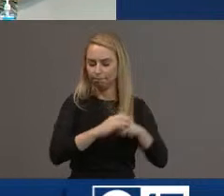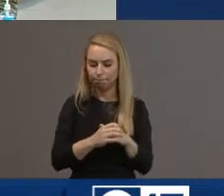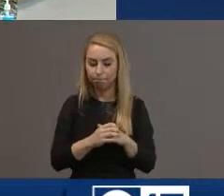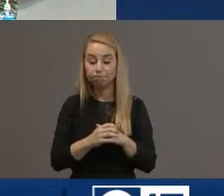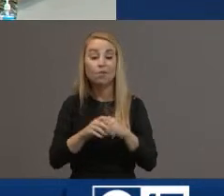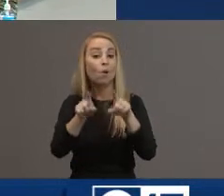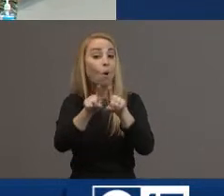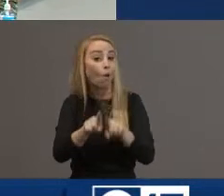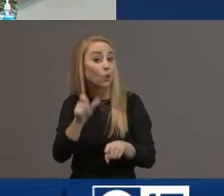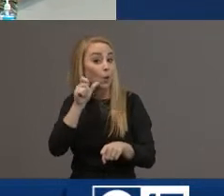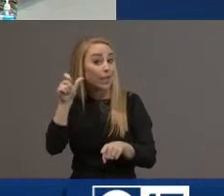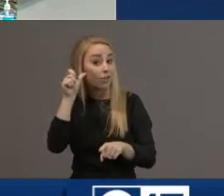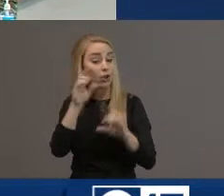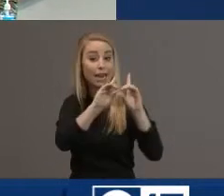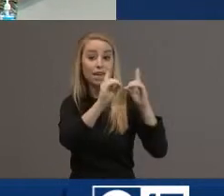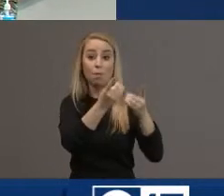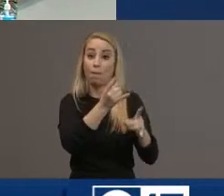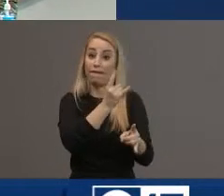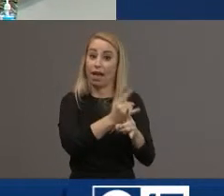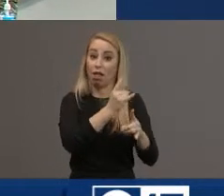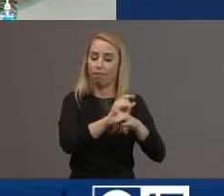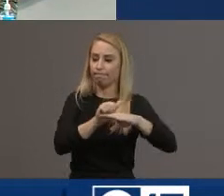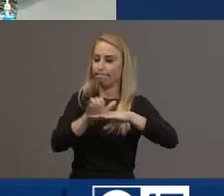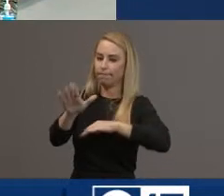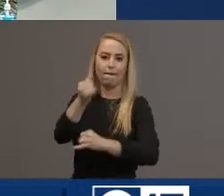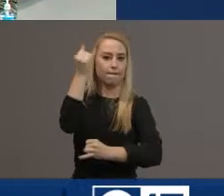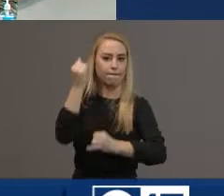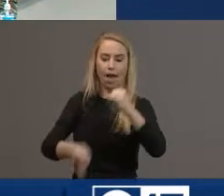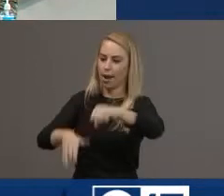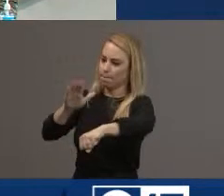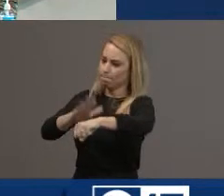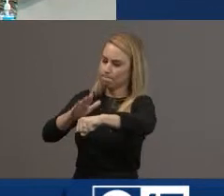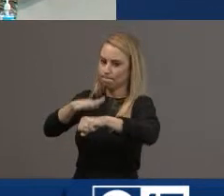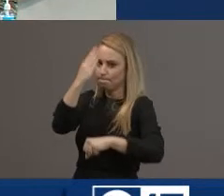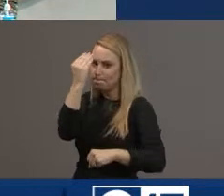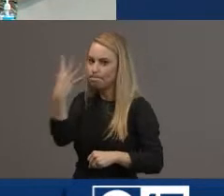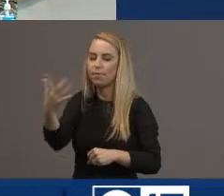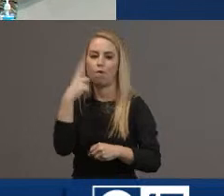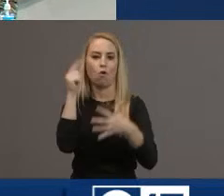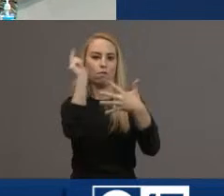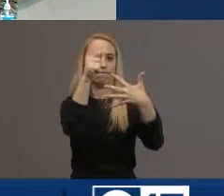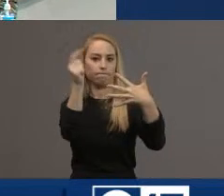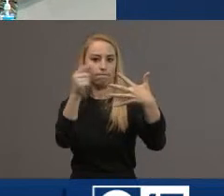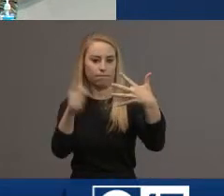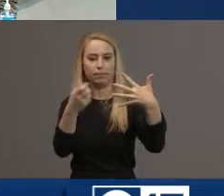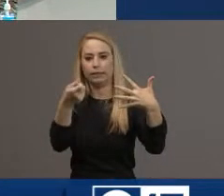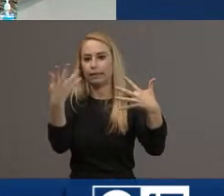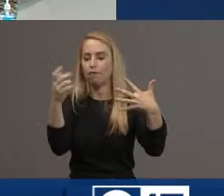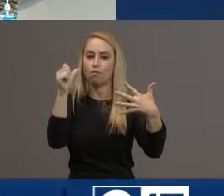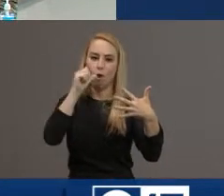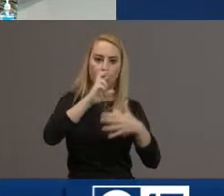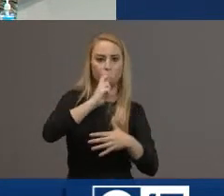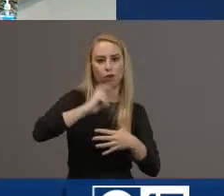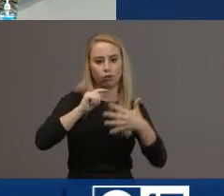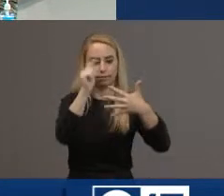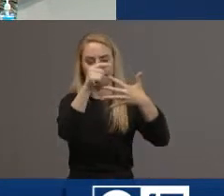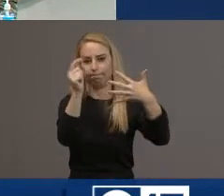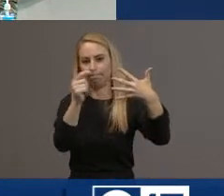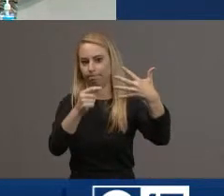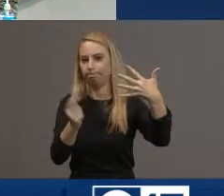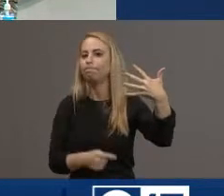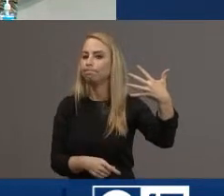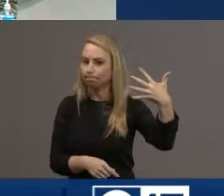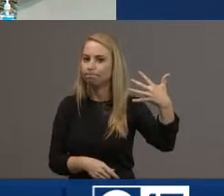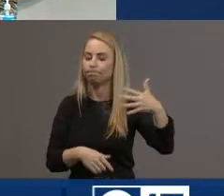Liquor sent a final notice to comply with the following establishments listed below. We